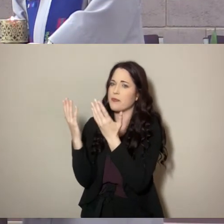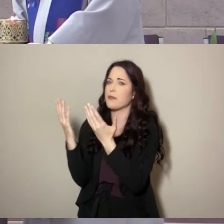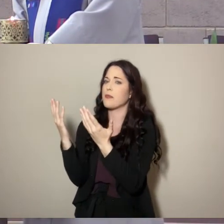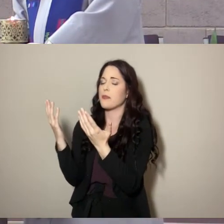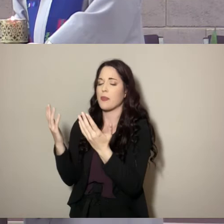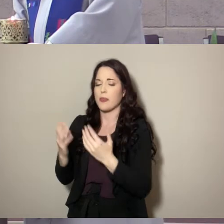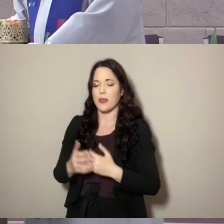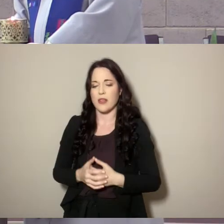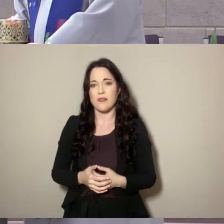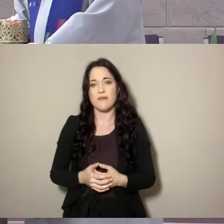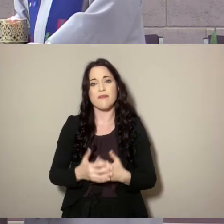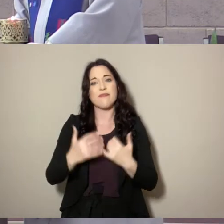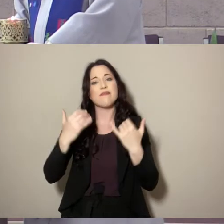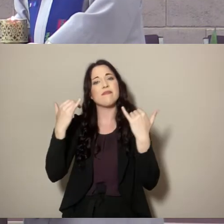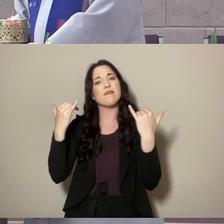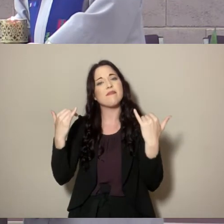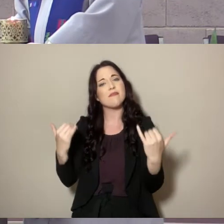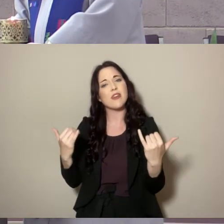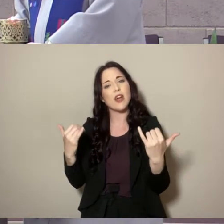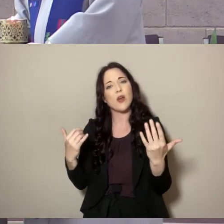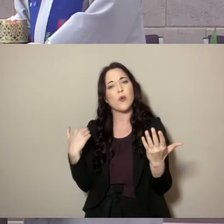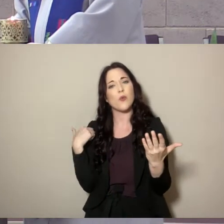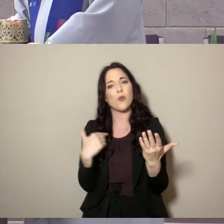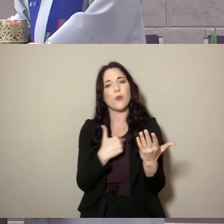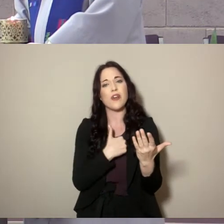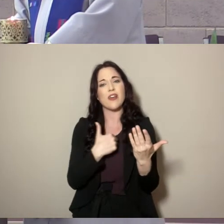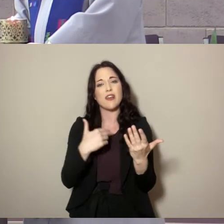We come to a time of communion, a time of